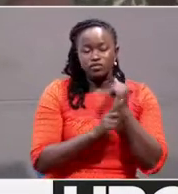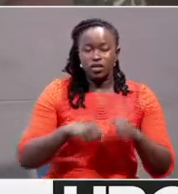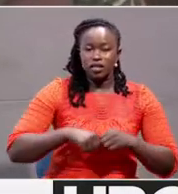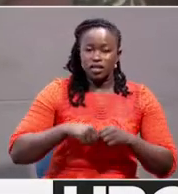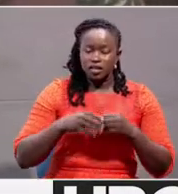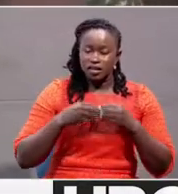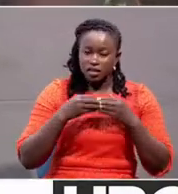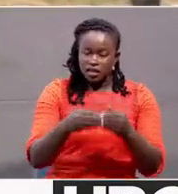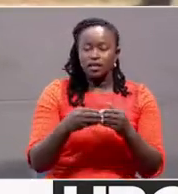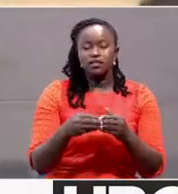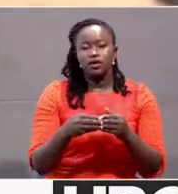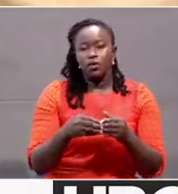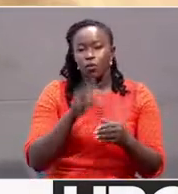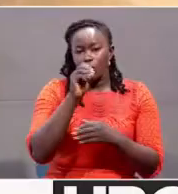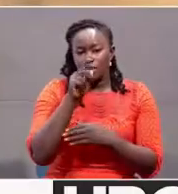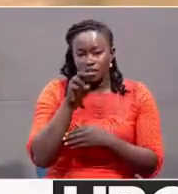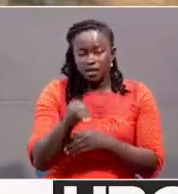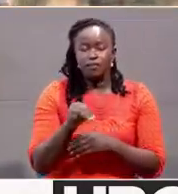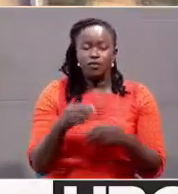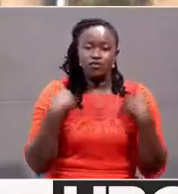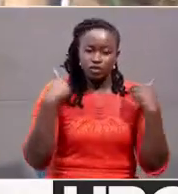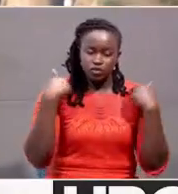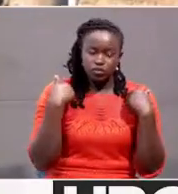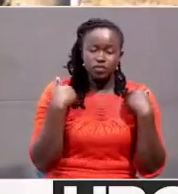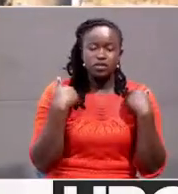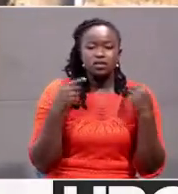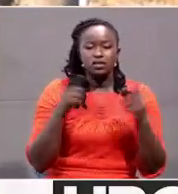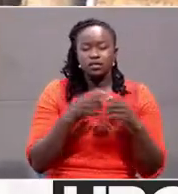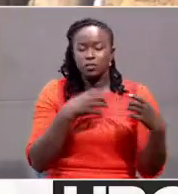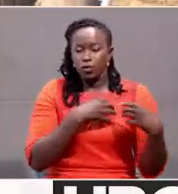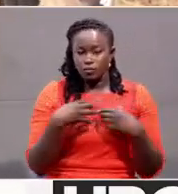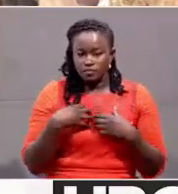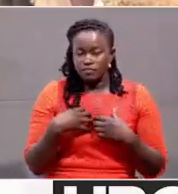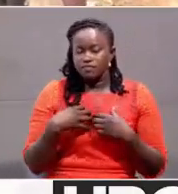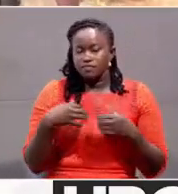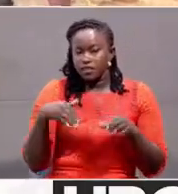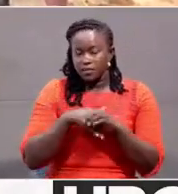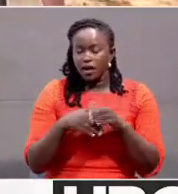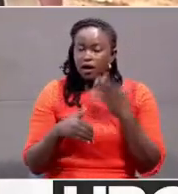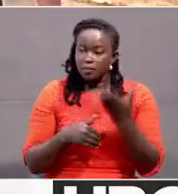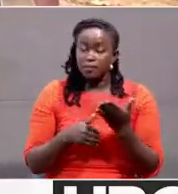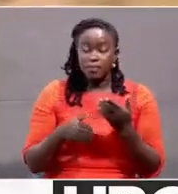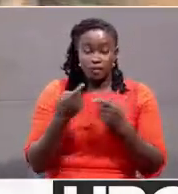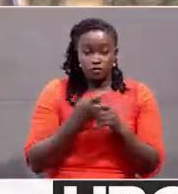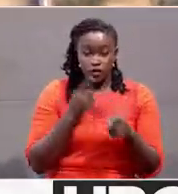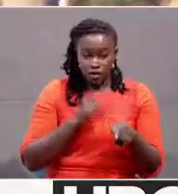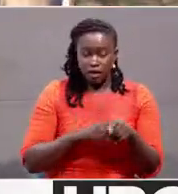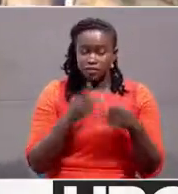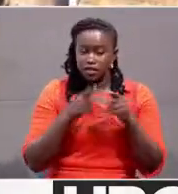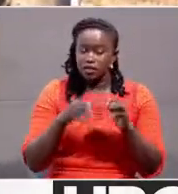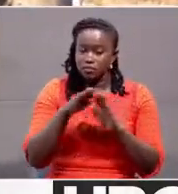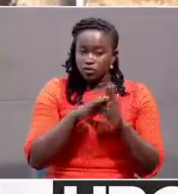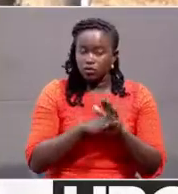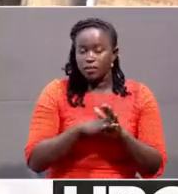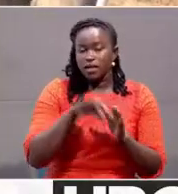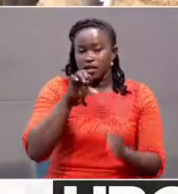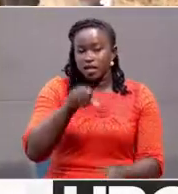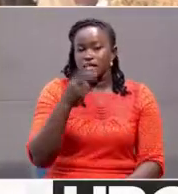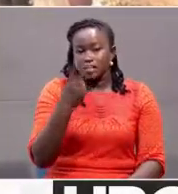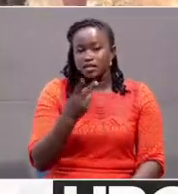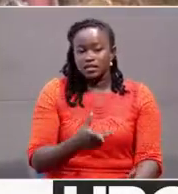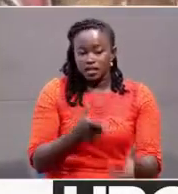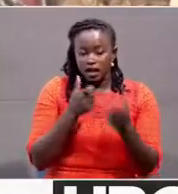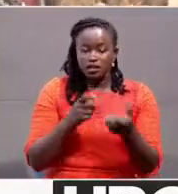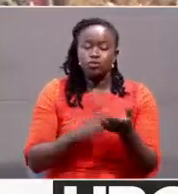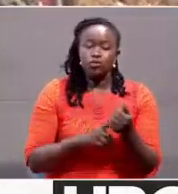OPM, UPDF, police, and members of the community. Since the operation, Salam Kwa Wote, started this year, 96 guns have been